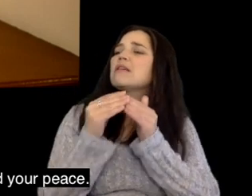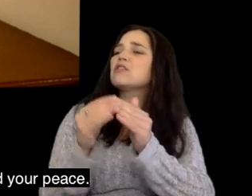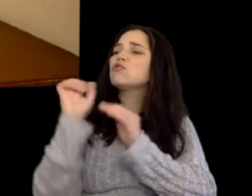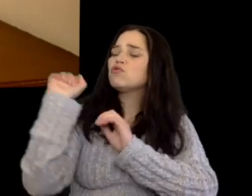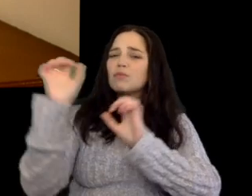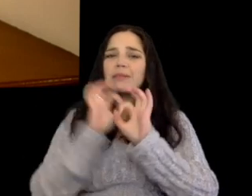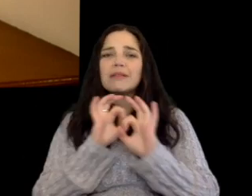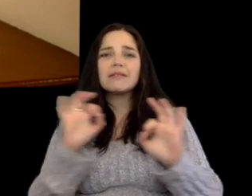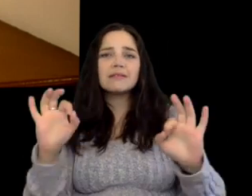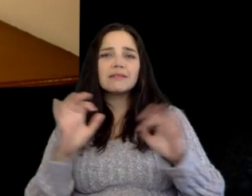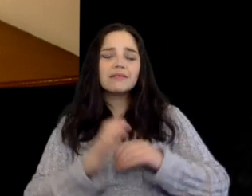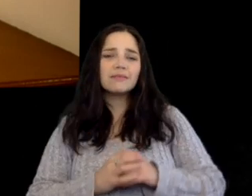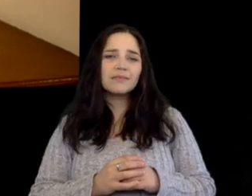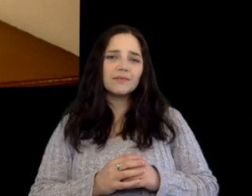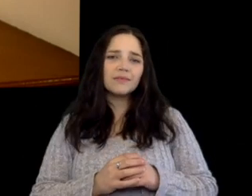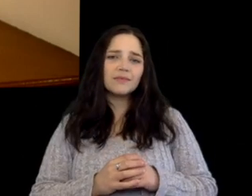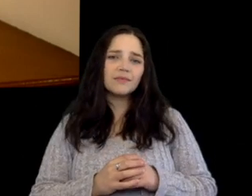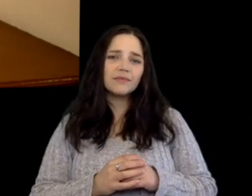your peace.